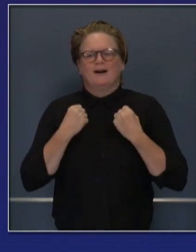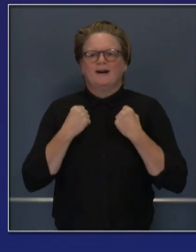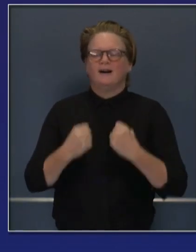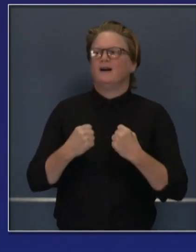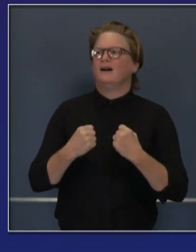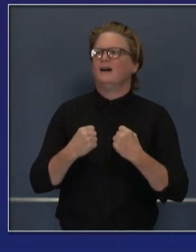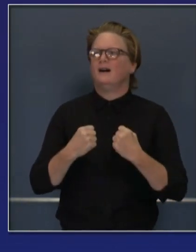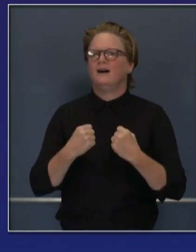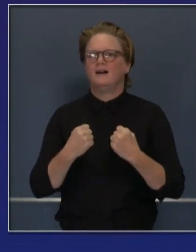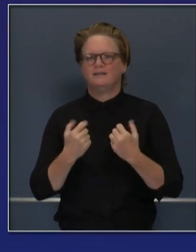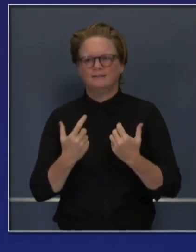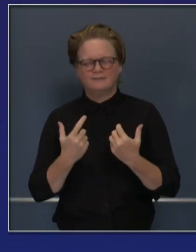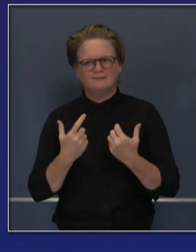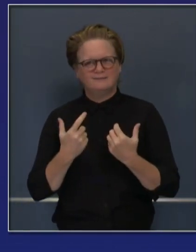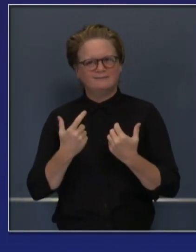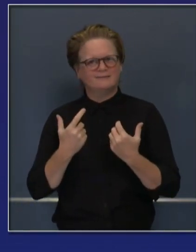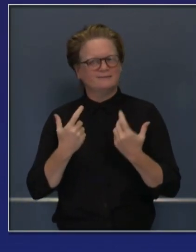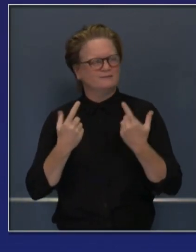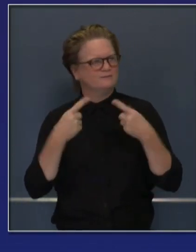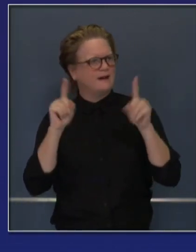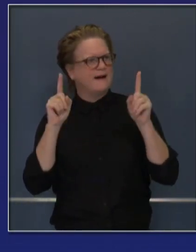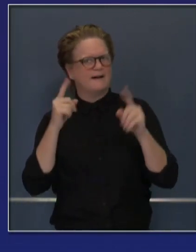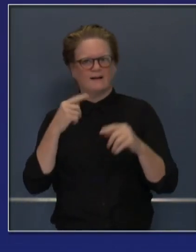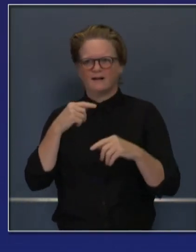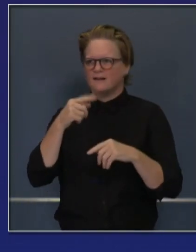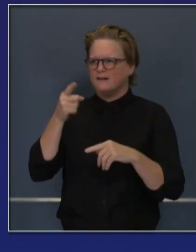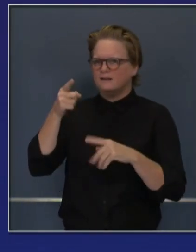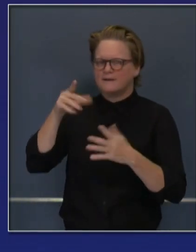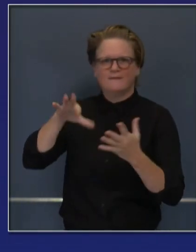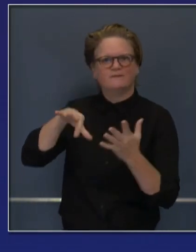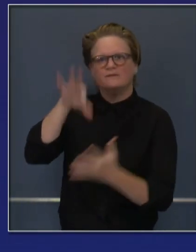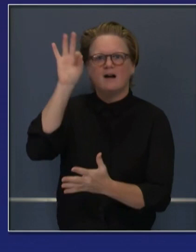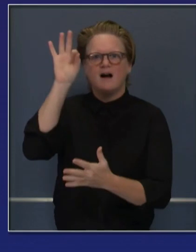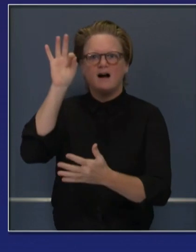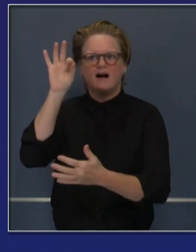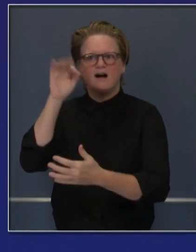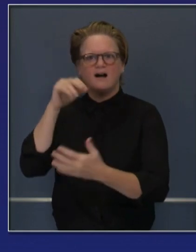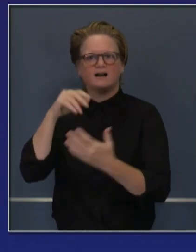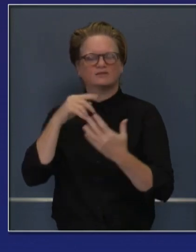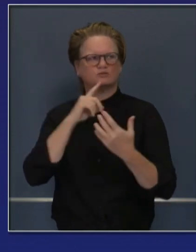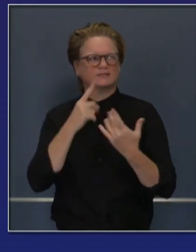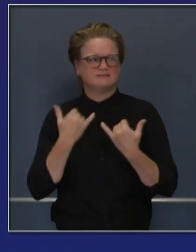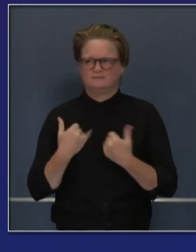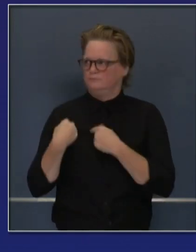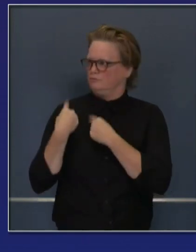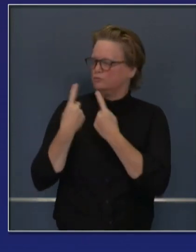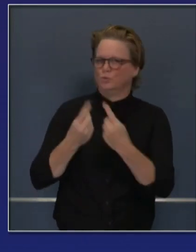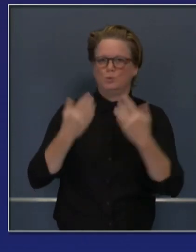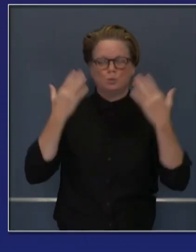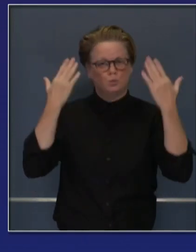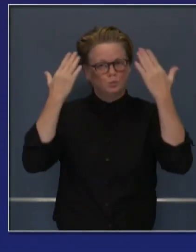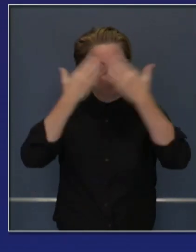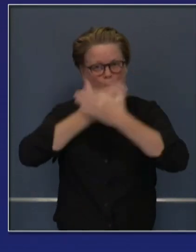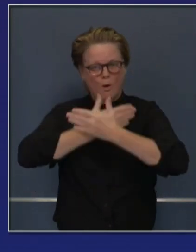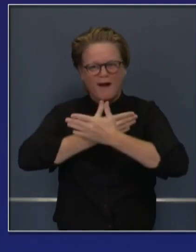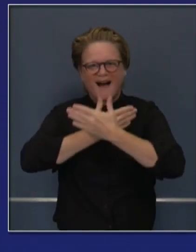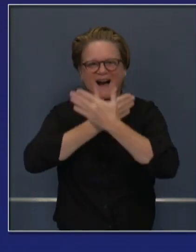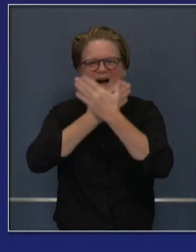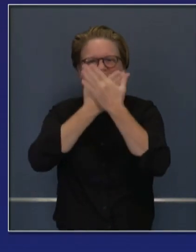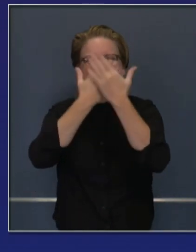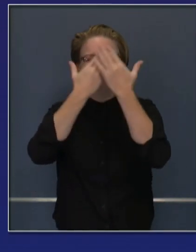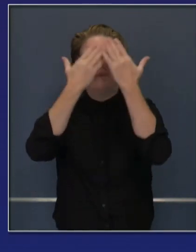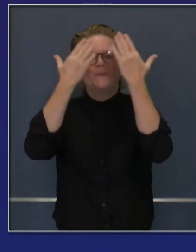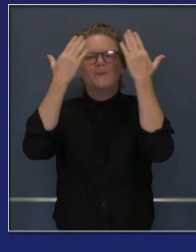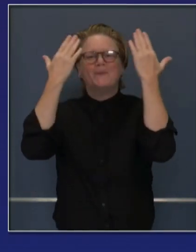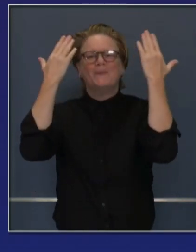end of this very long, dark tunnel. As it relates to, again, this community spread and the